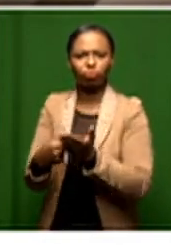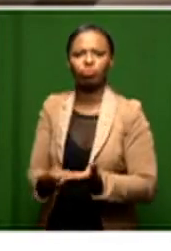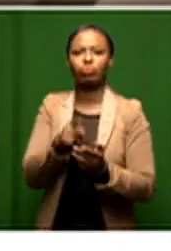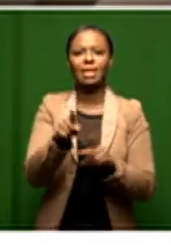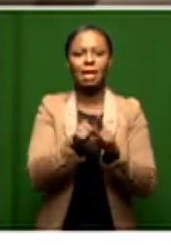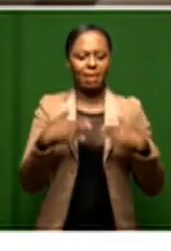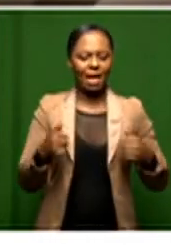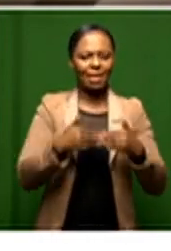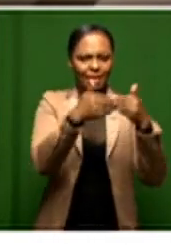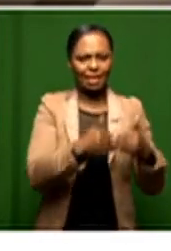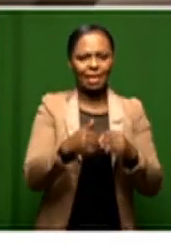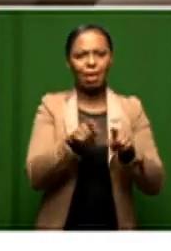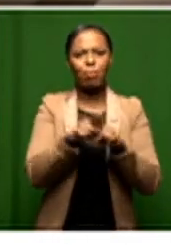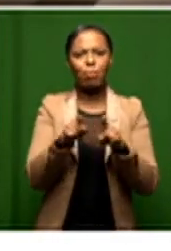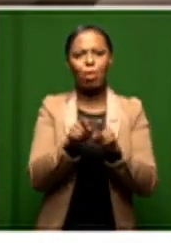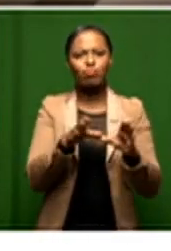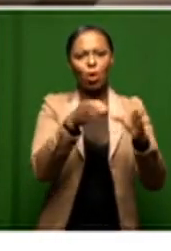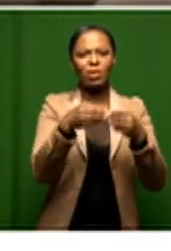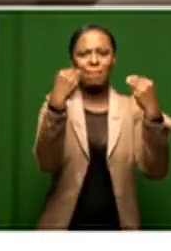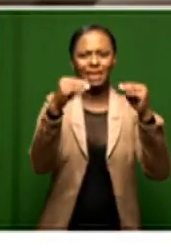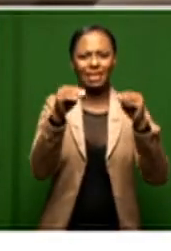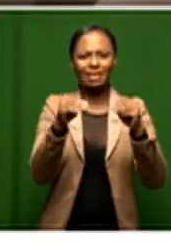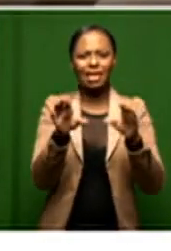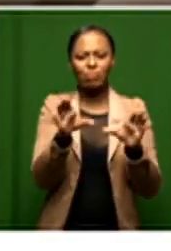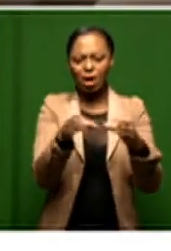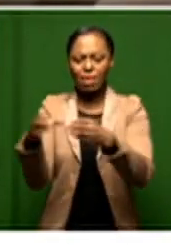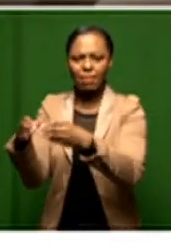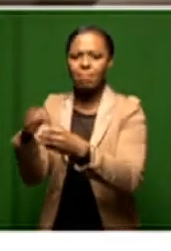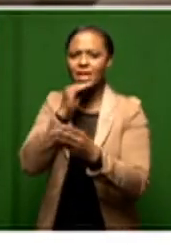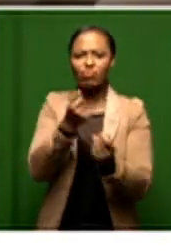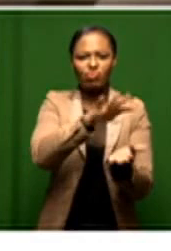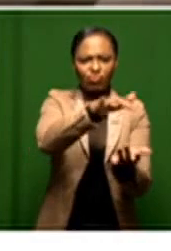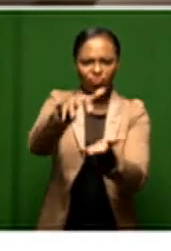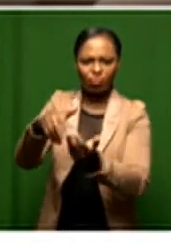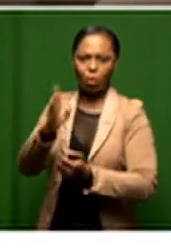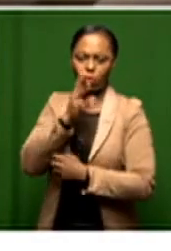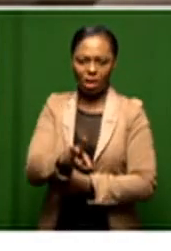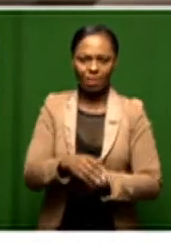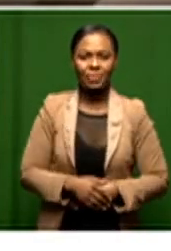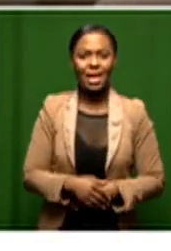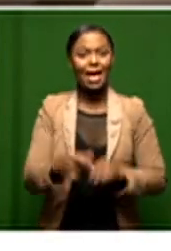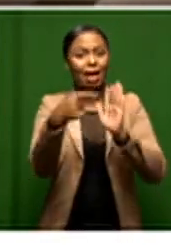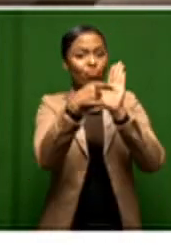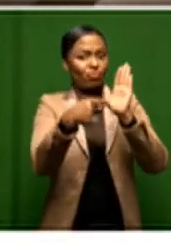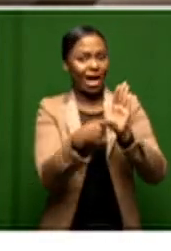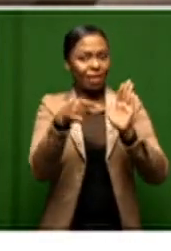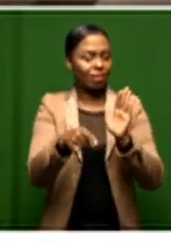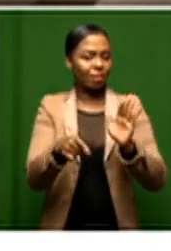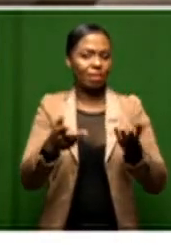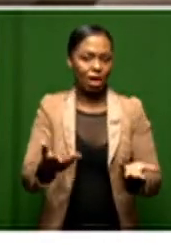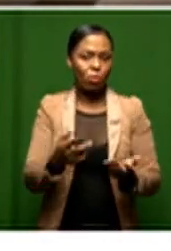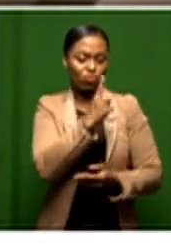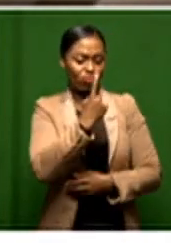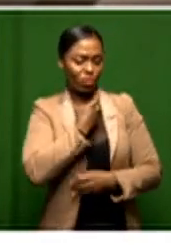healthcare, and both sectors, in fact, business sectors, will raise the money. On the timelines, as per your